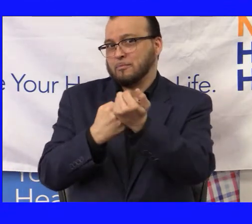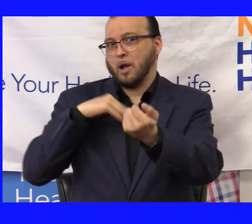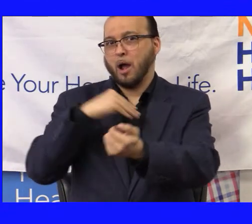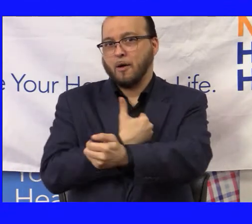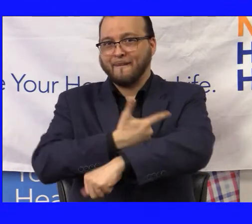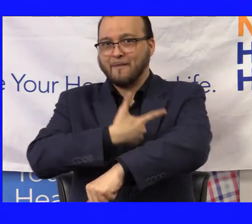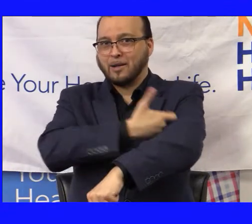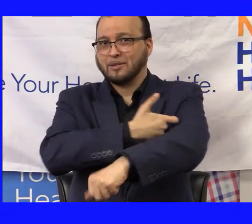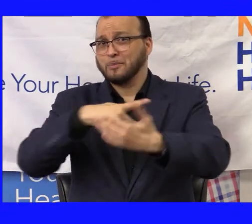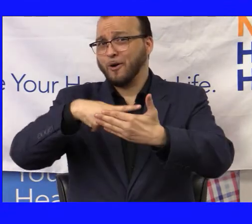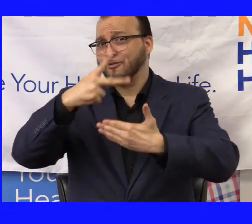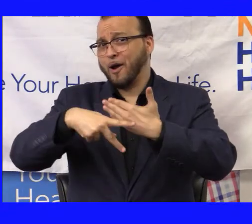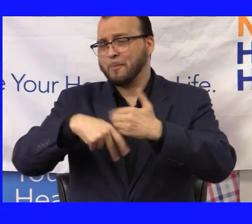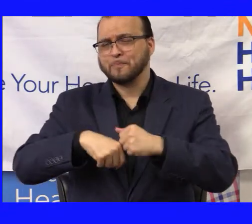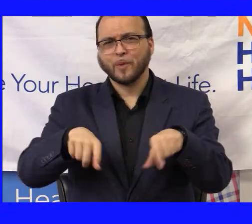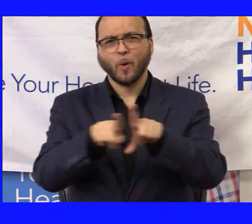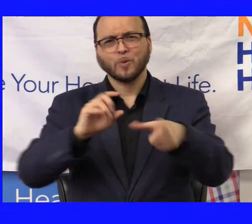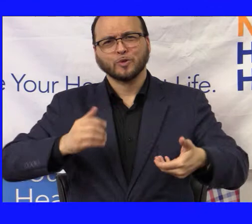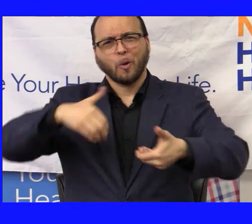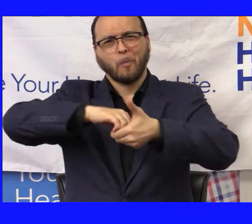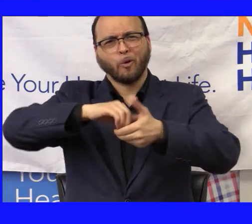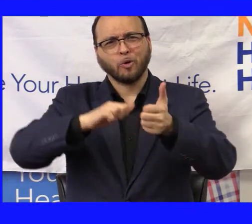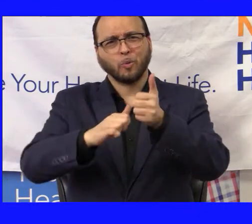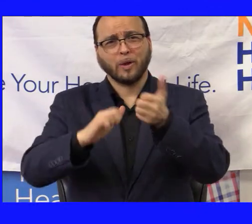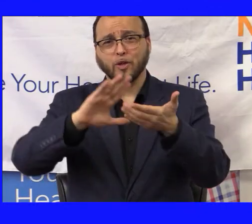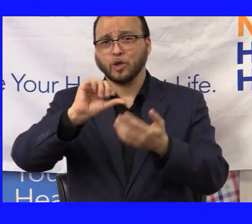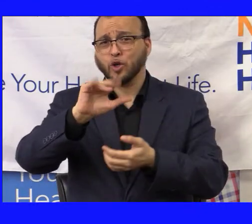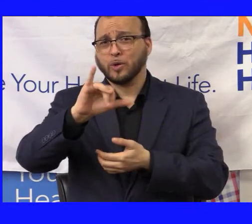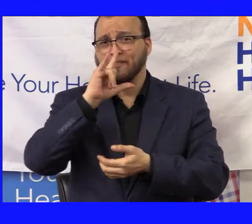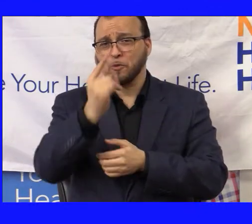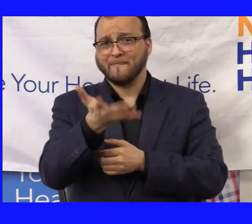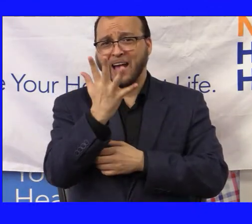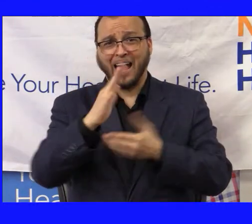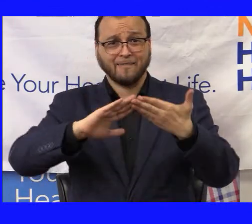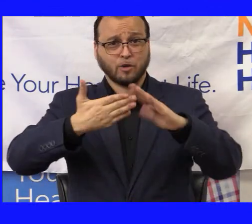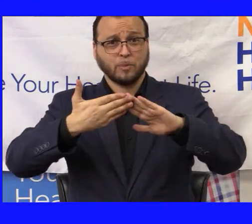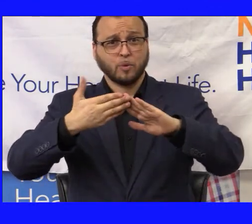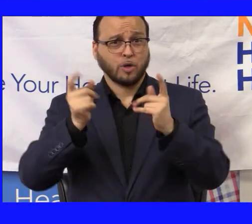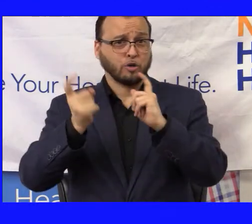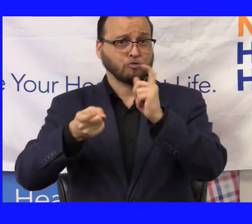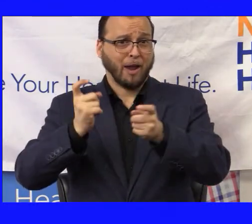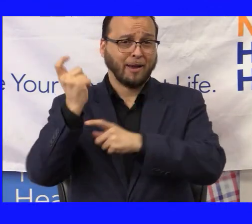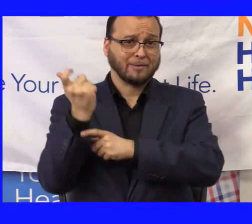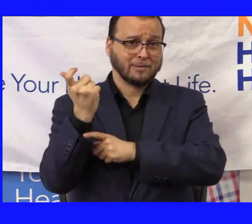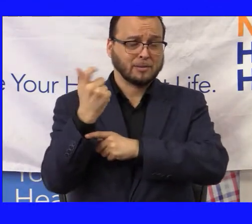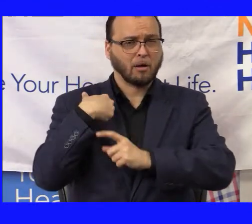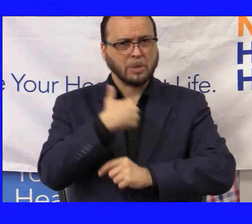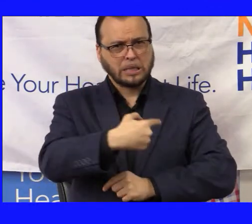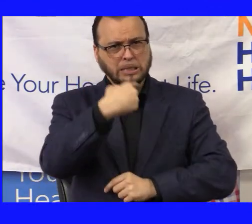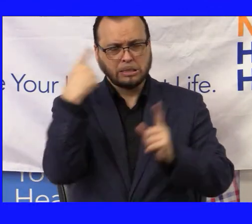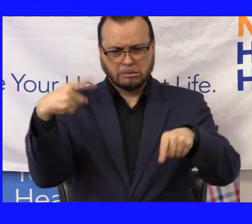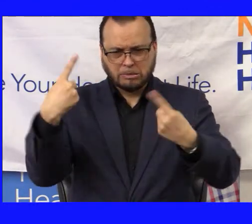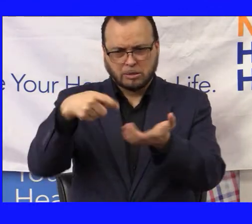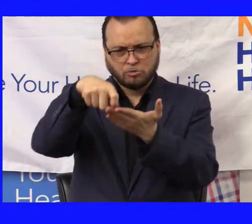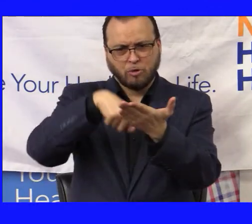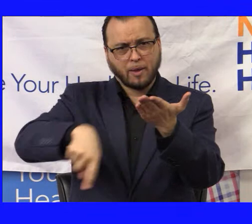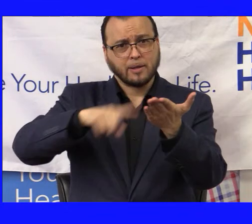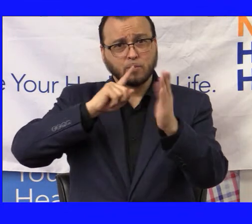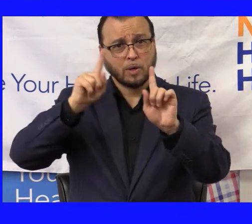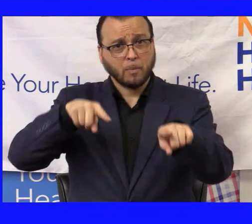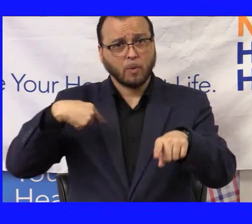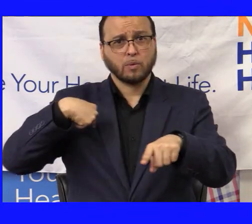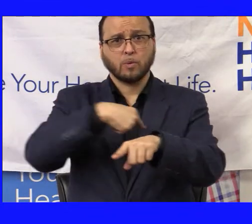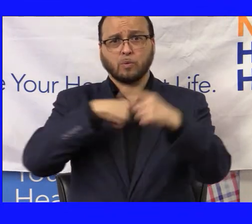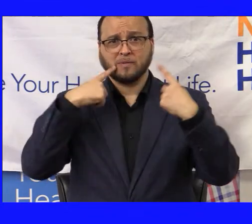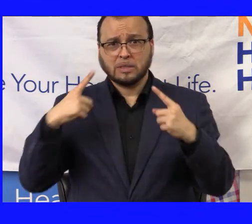program. We also partnered with CUNY for 5 community grants. I must say, since writing up this report, we've